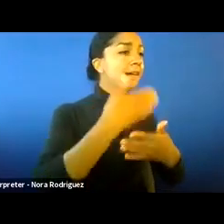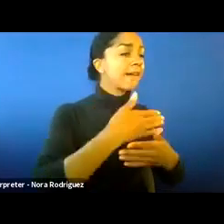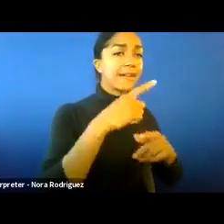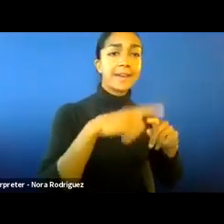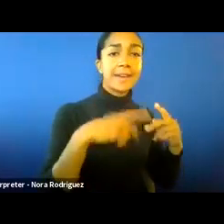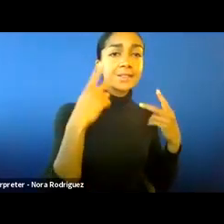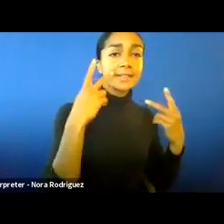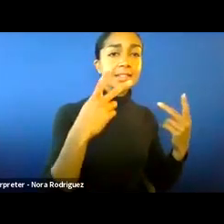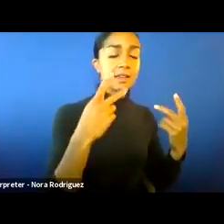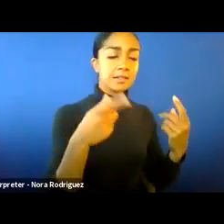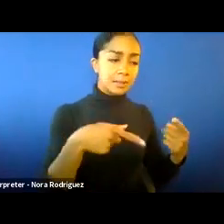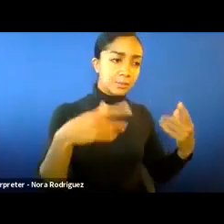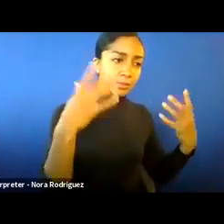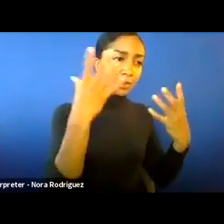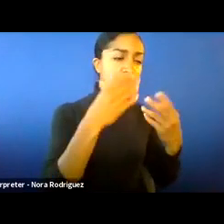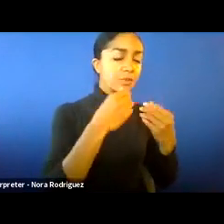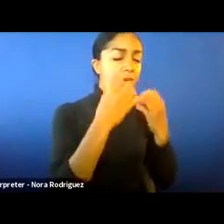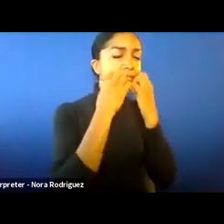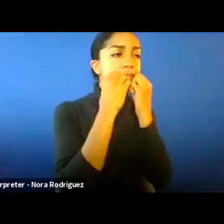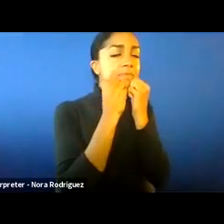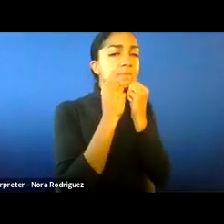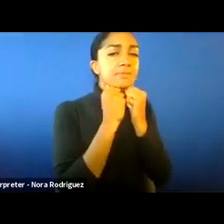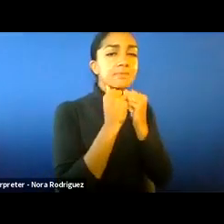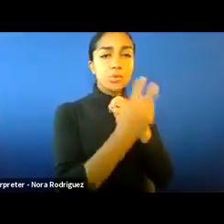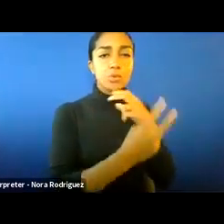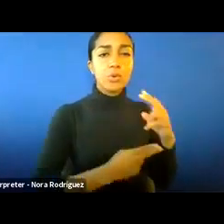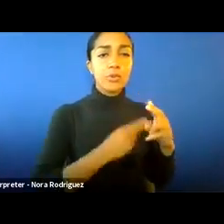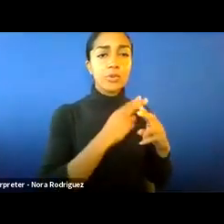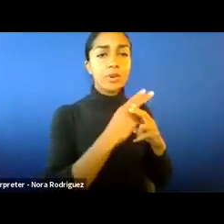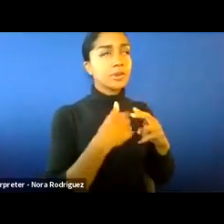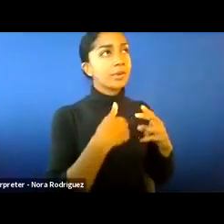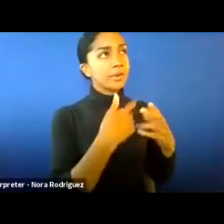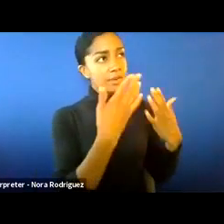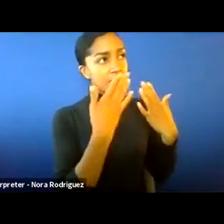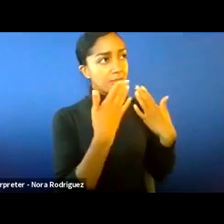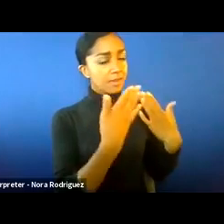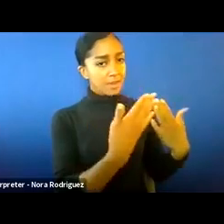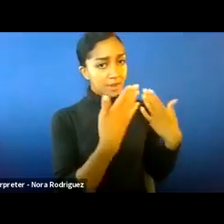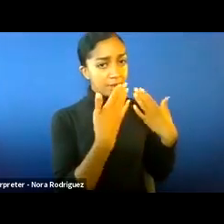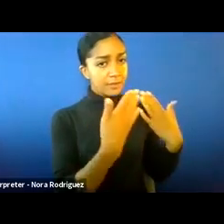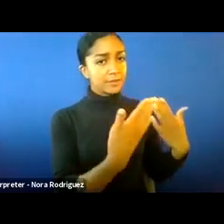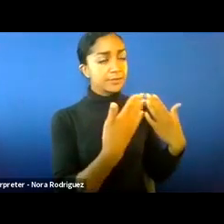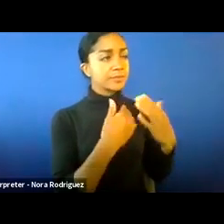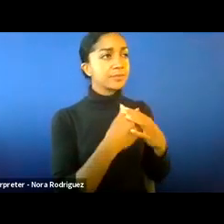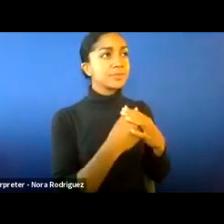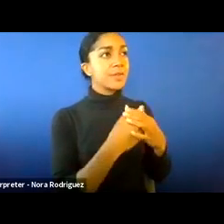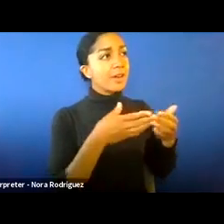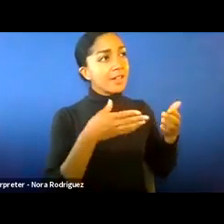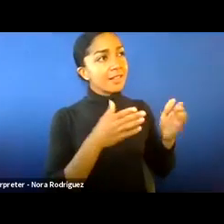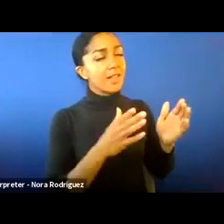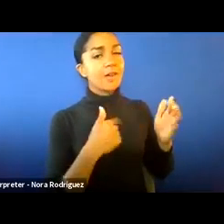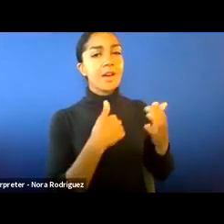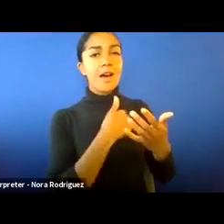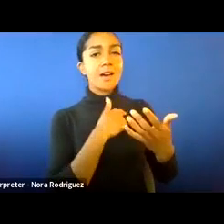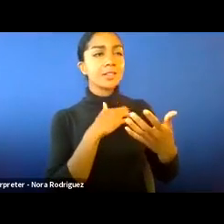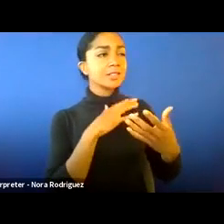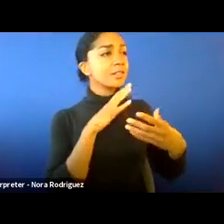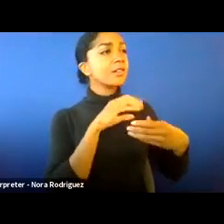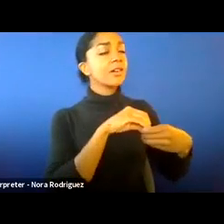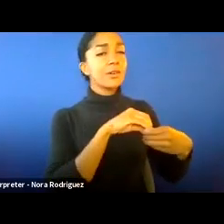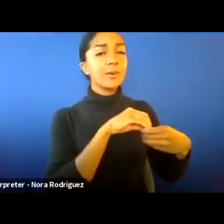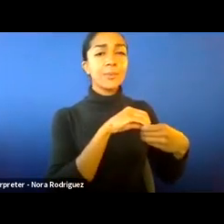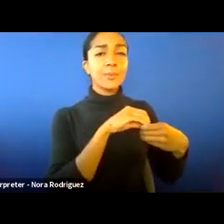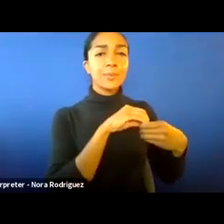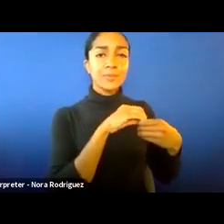precious universe. And we thank you for allowing us to be part of it in